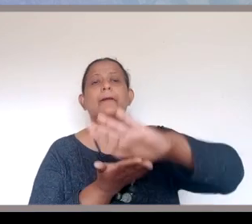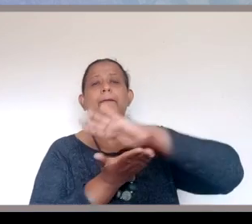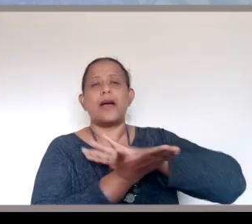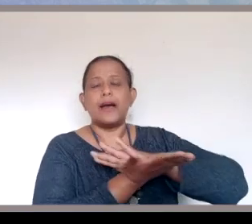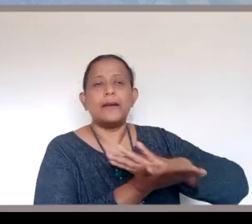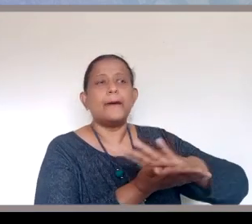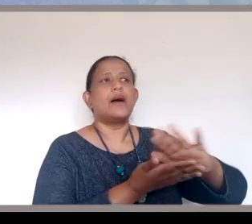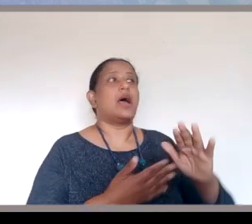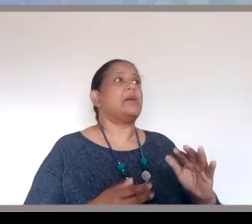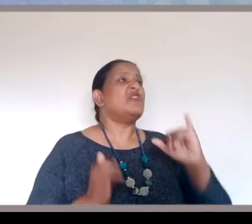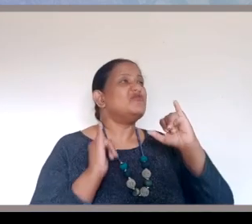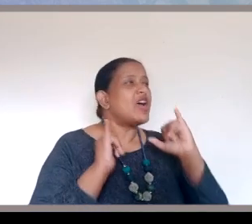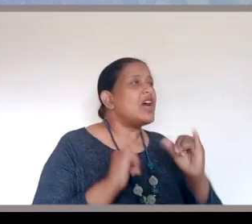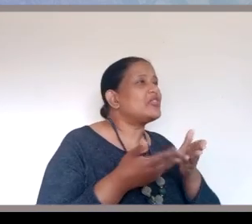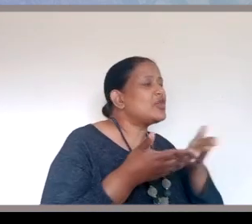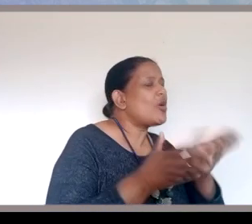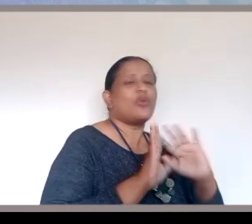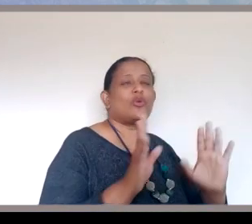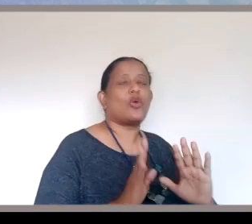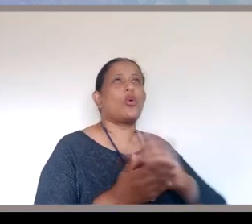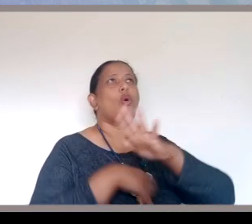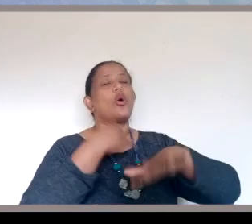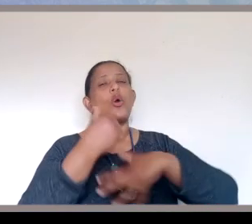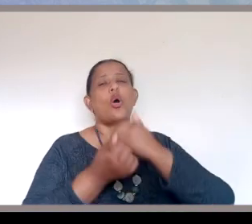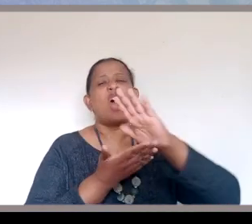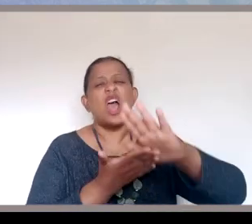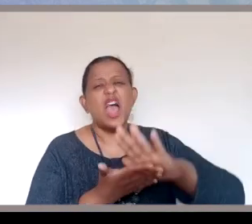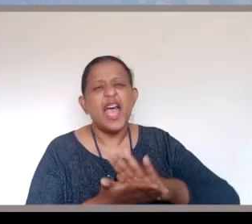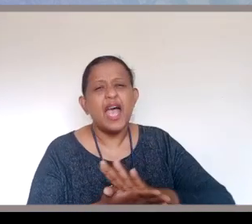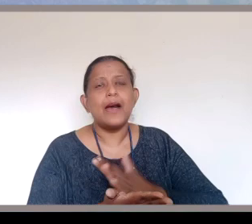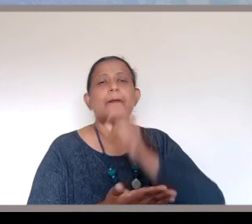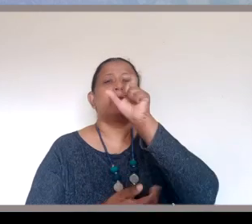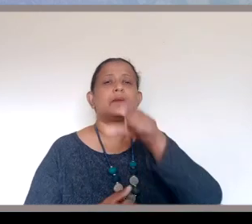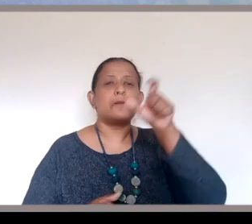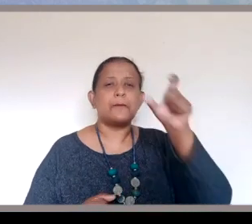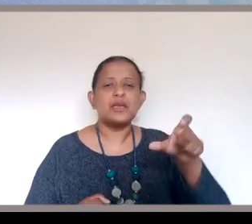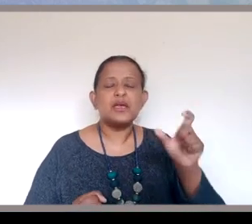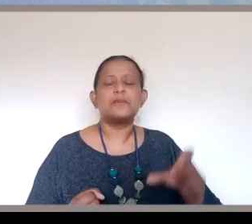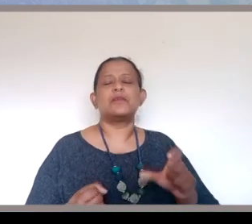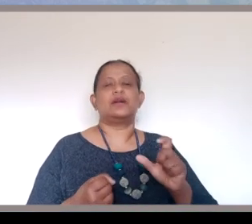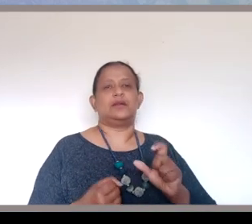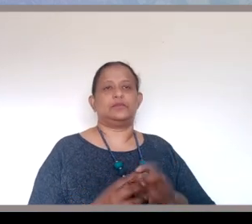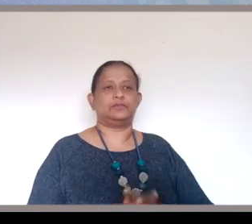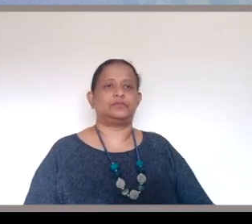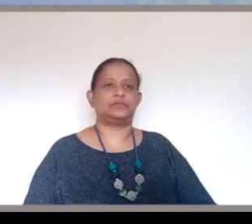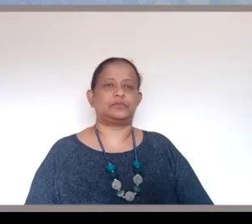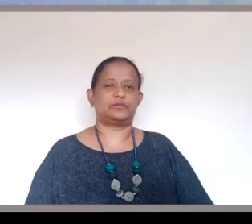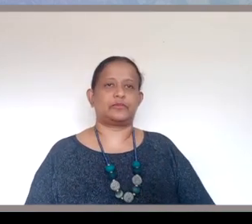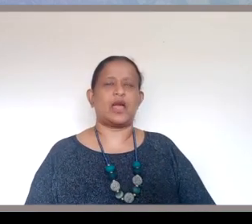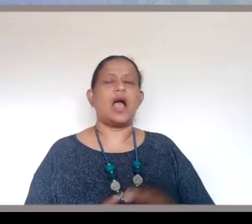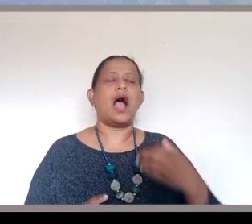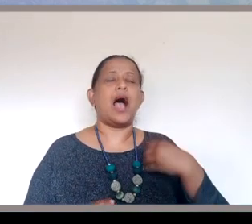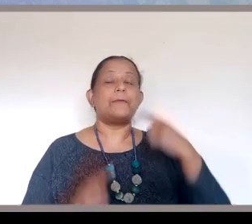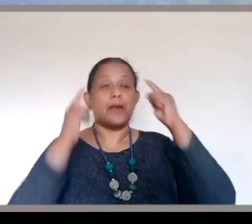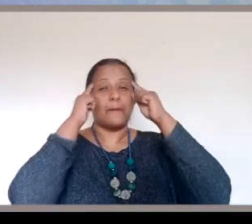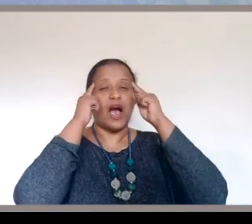But I pray that you will help them to resist and you will help them to refocus, rethink and replace, and Lord,